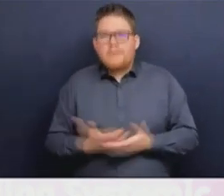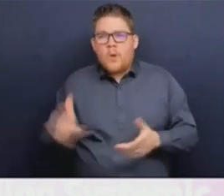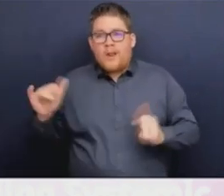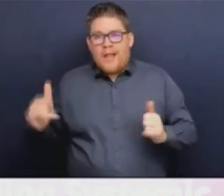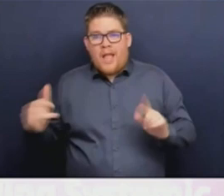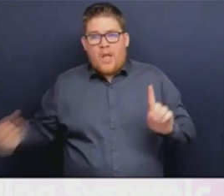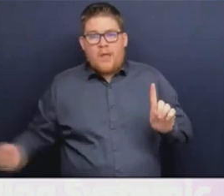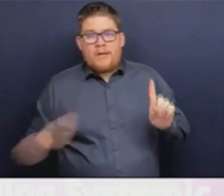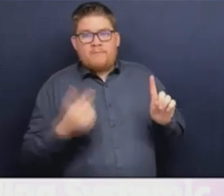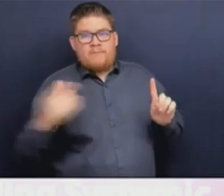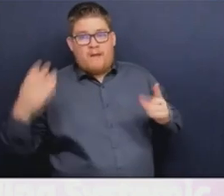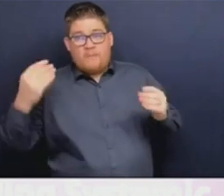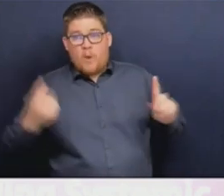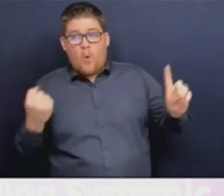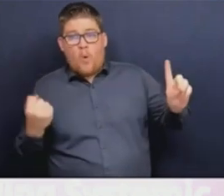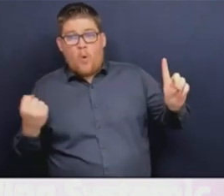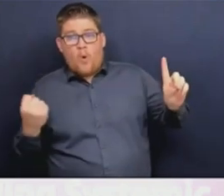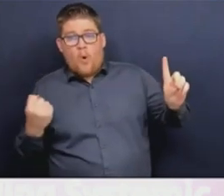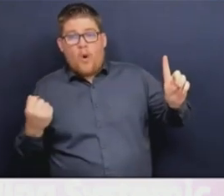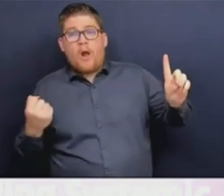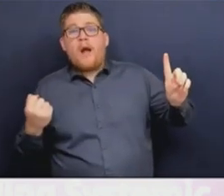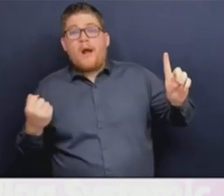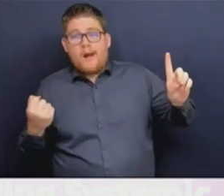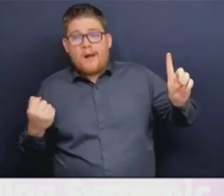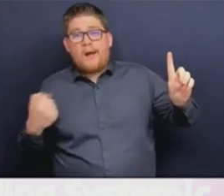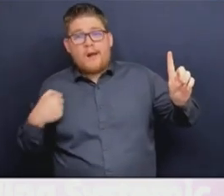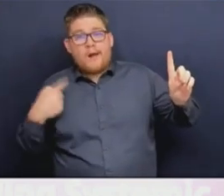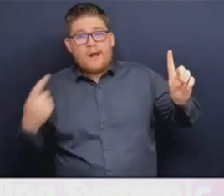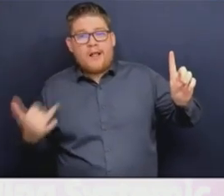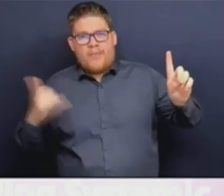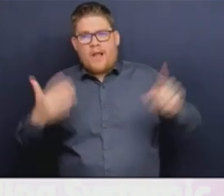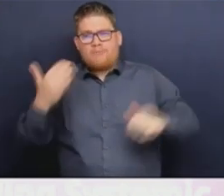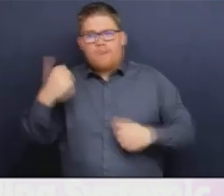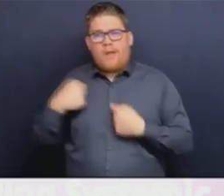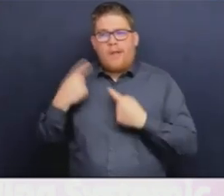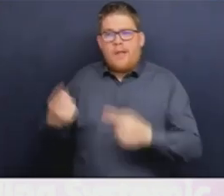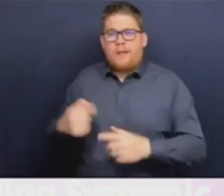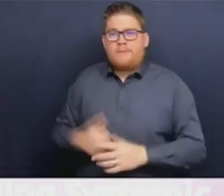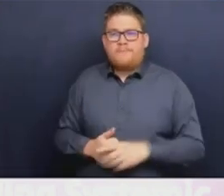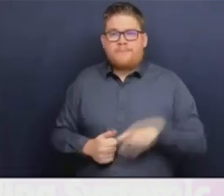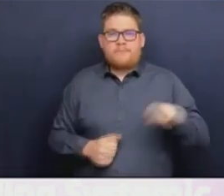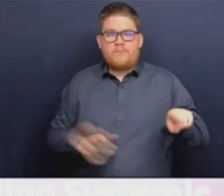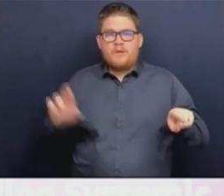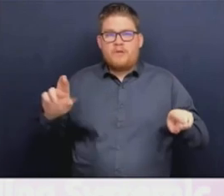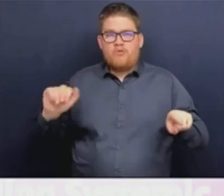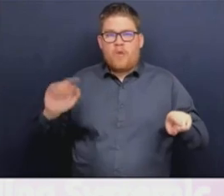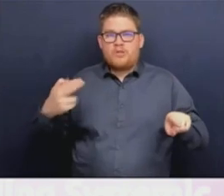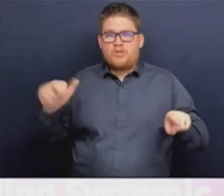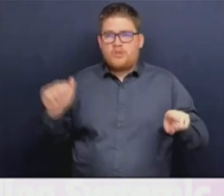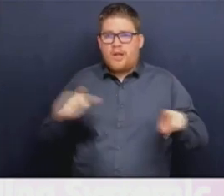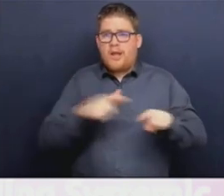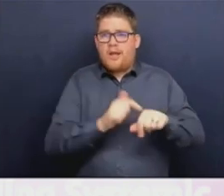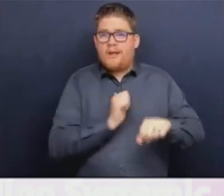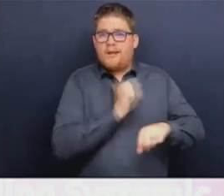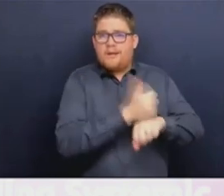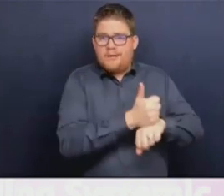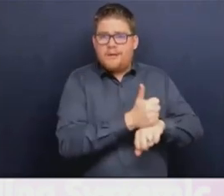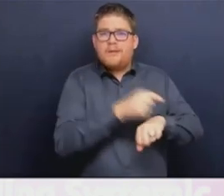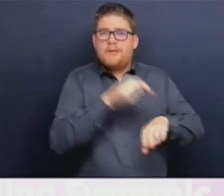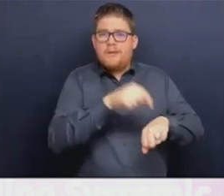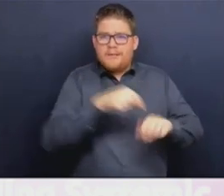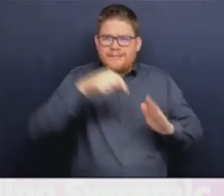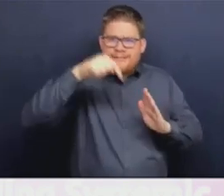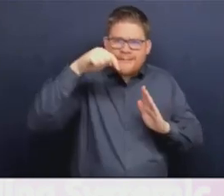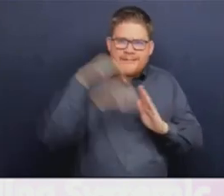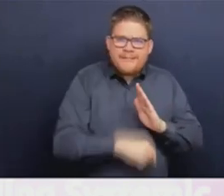why Rachna did such a comprehensive review, made sure that we went back again and again and again to build the